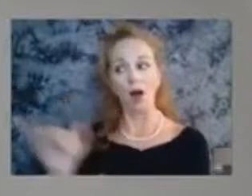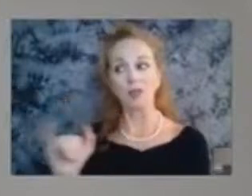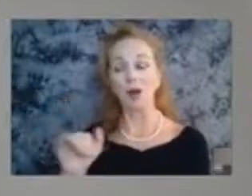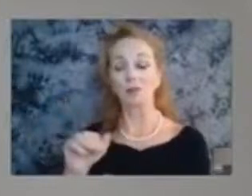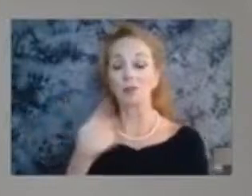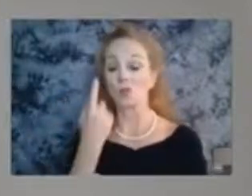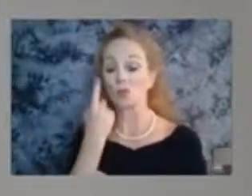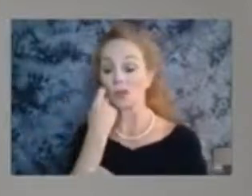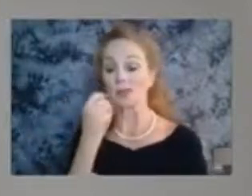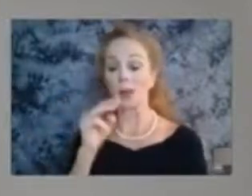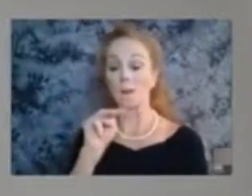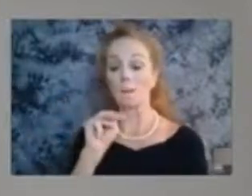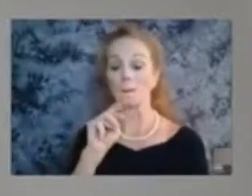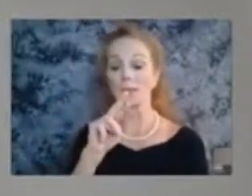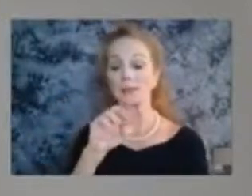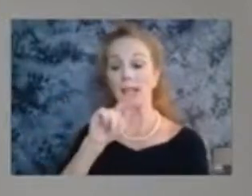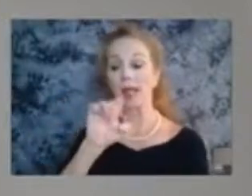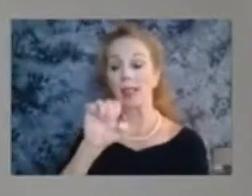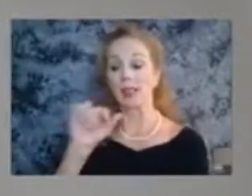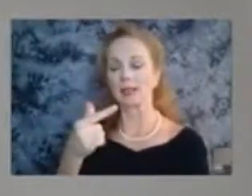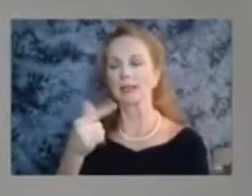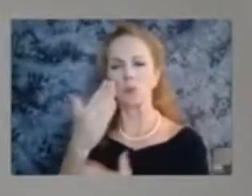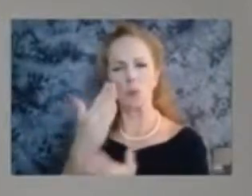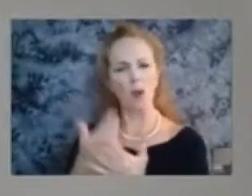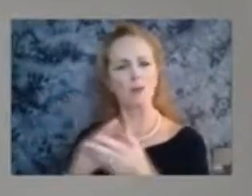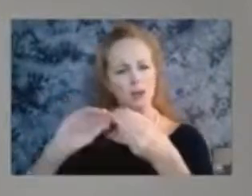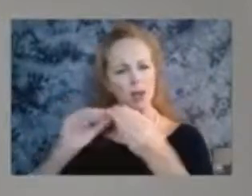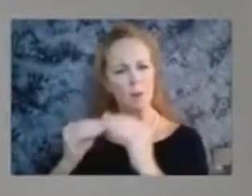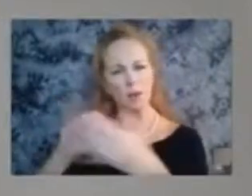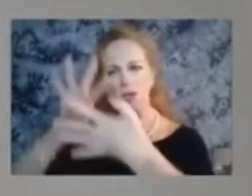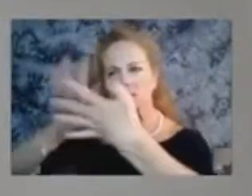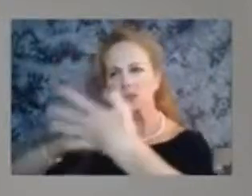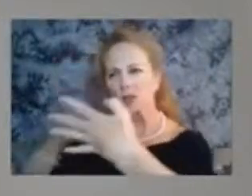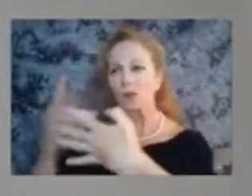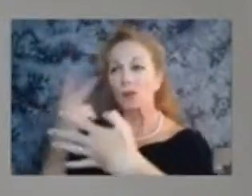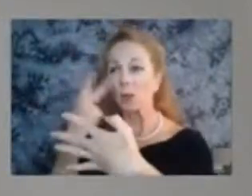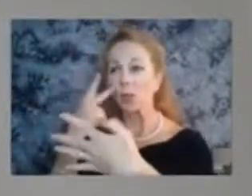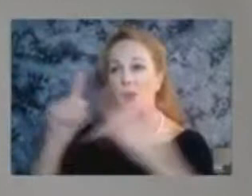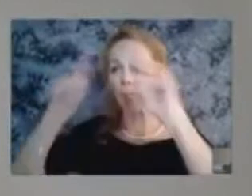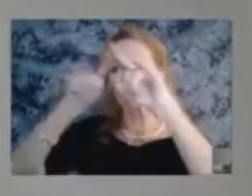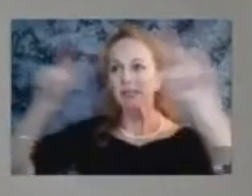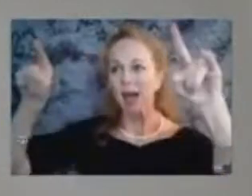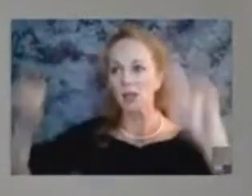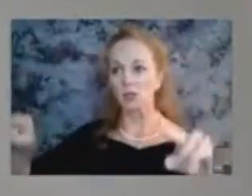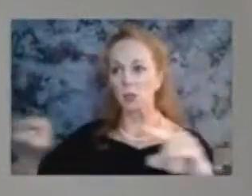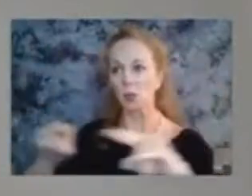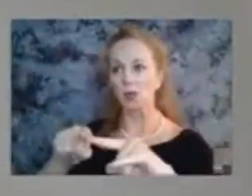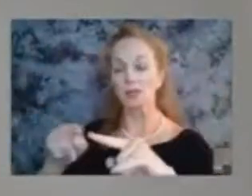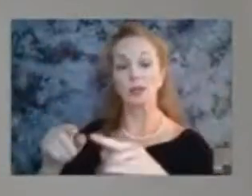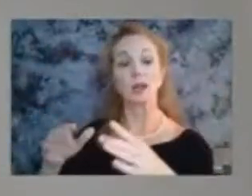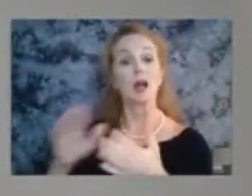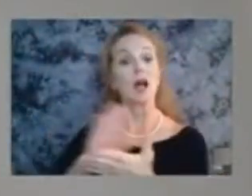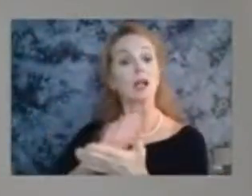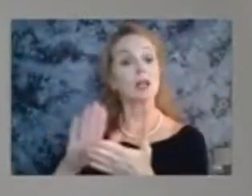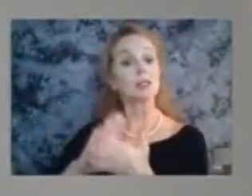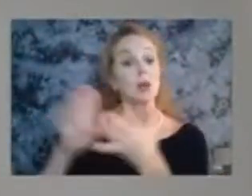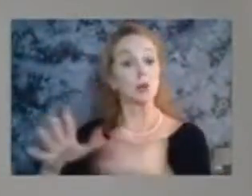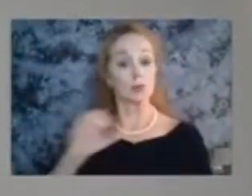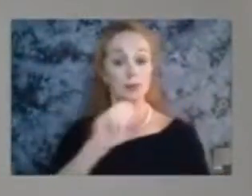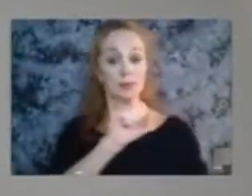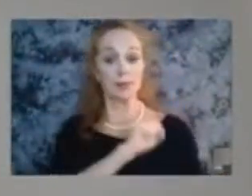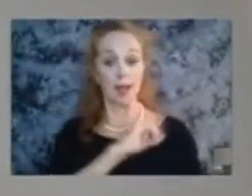a part of our metrics. If you will notice, going back on the dashboard, custodial staffing, to be able to meet